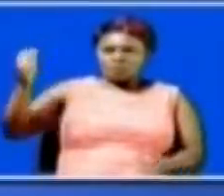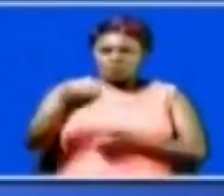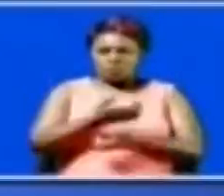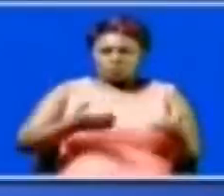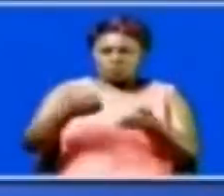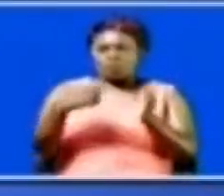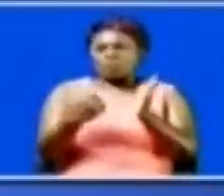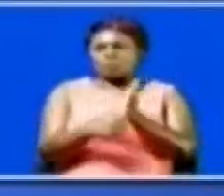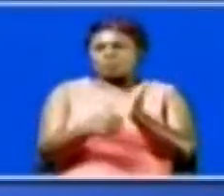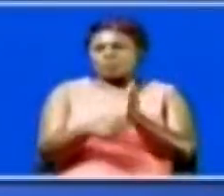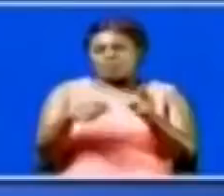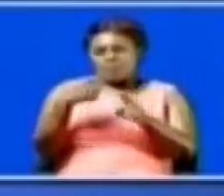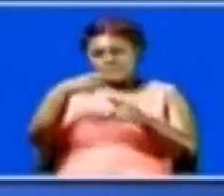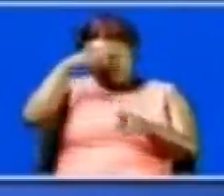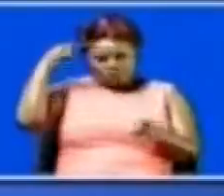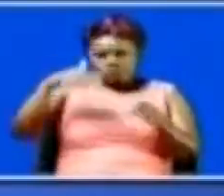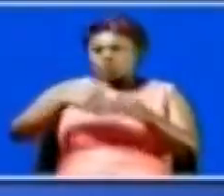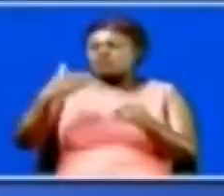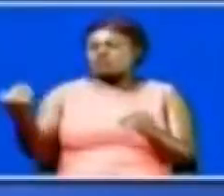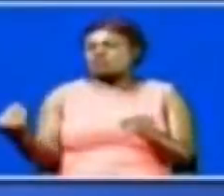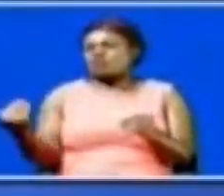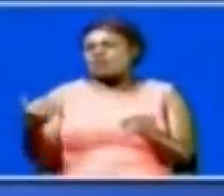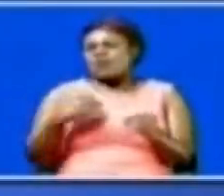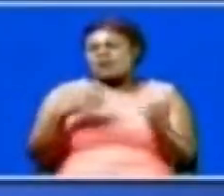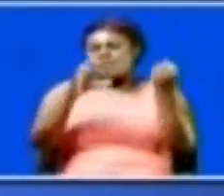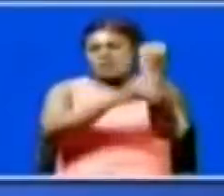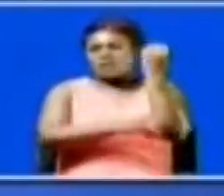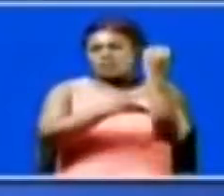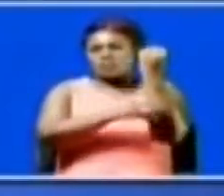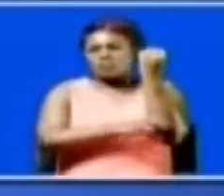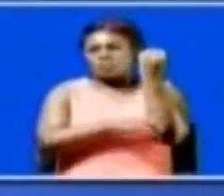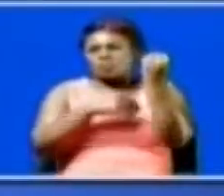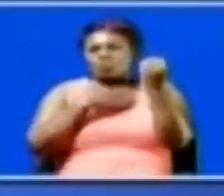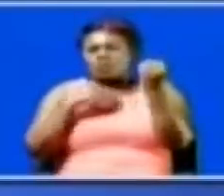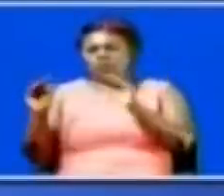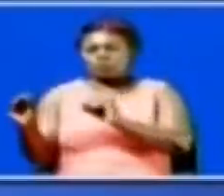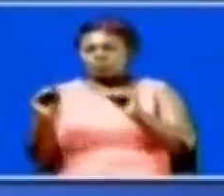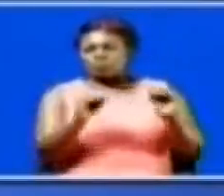flux because of Brexit. So what you have is a country which is stumbling from pillar to post,